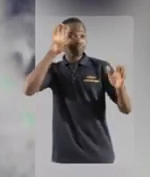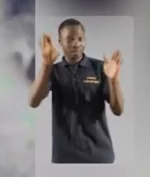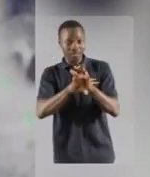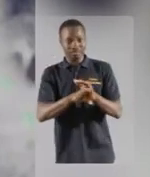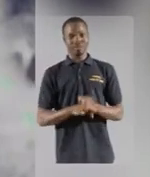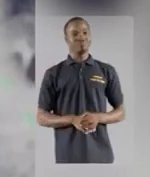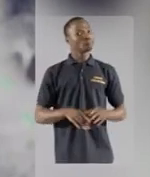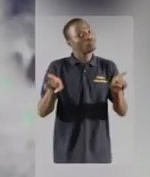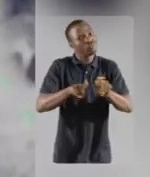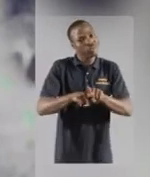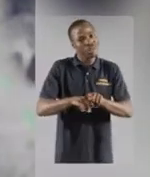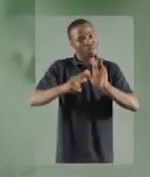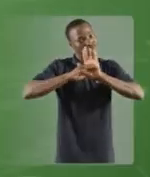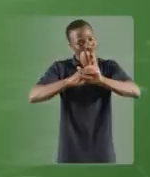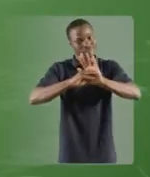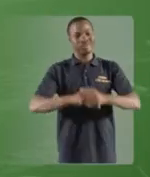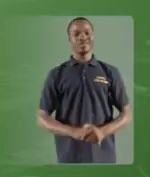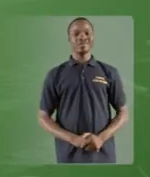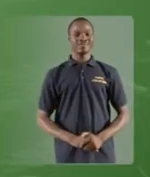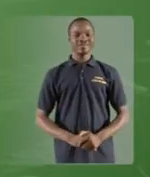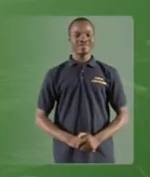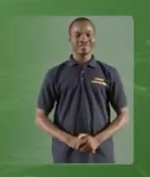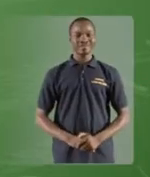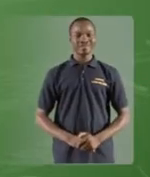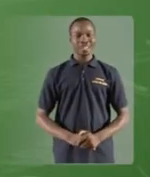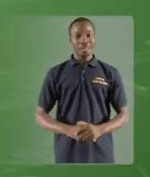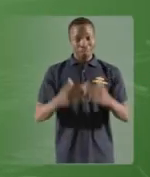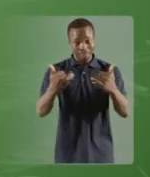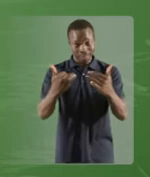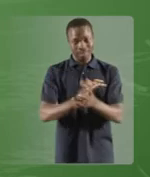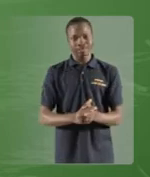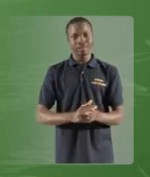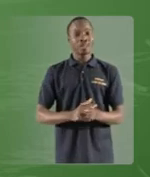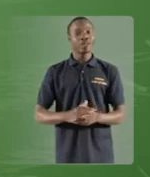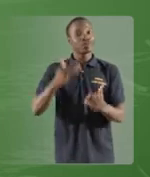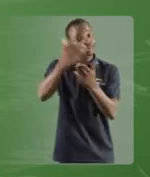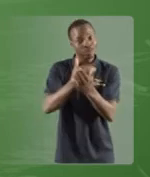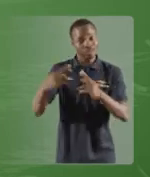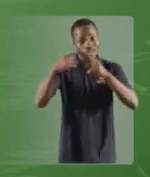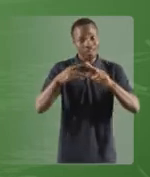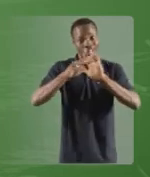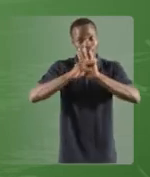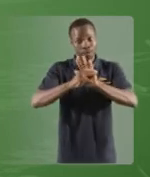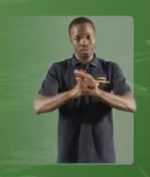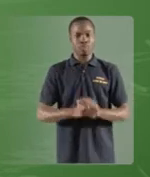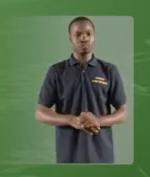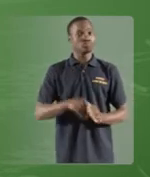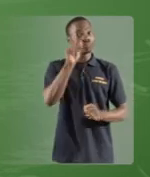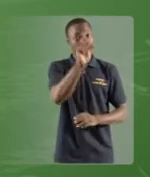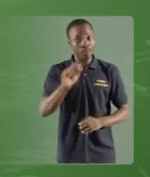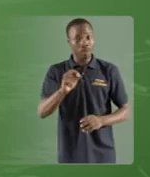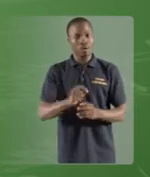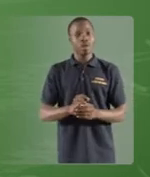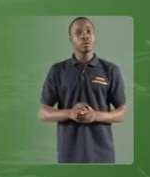a model, right? Good. So our lesson is about fashion. Now let's learn